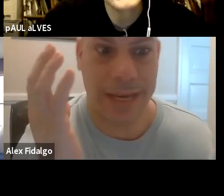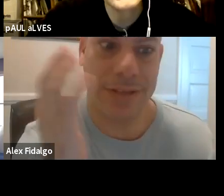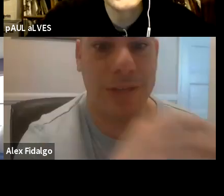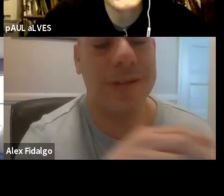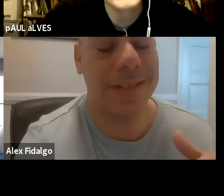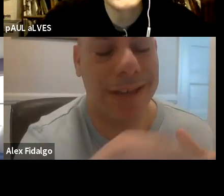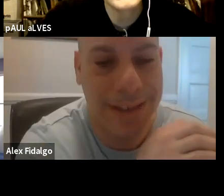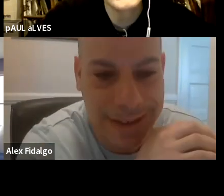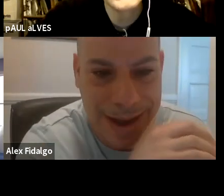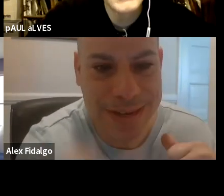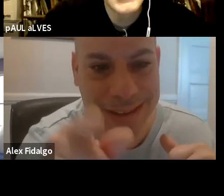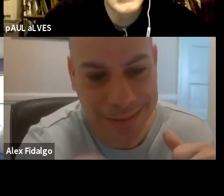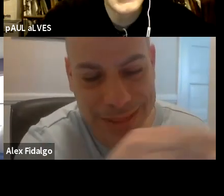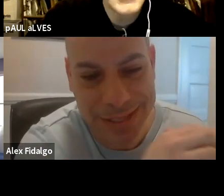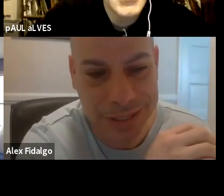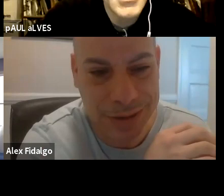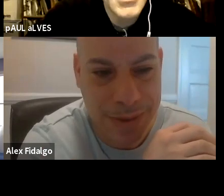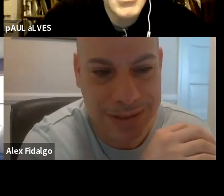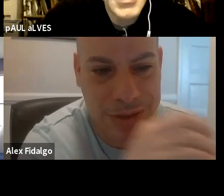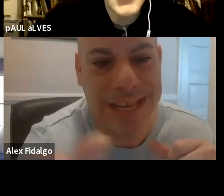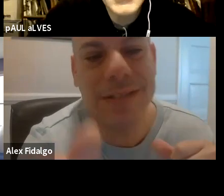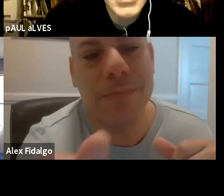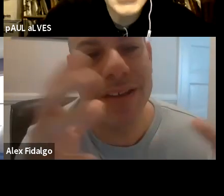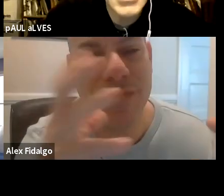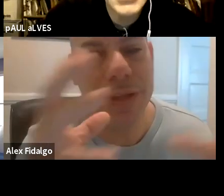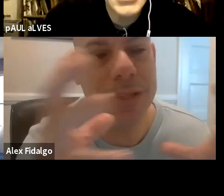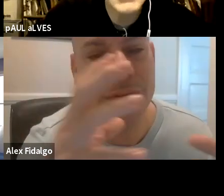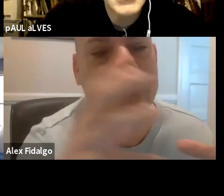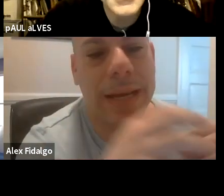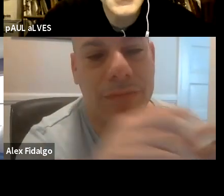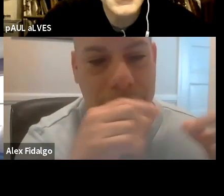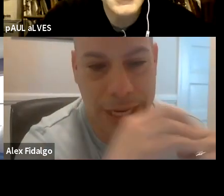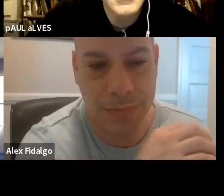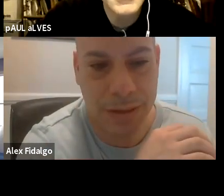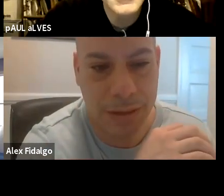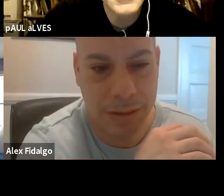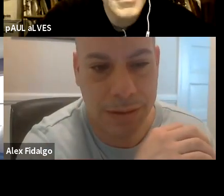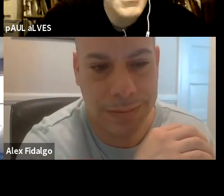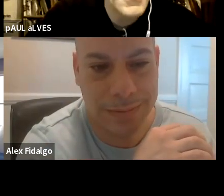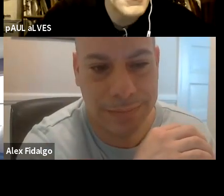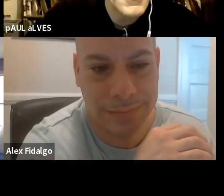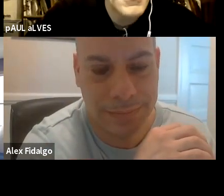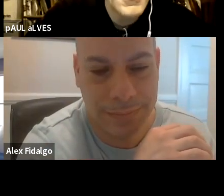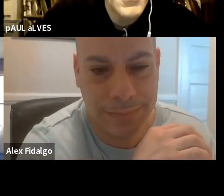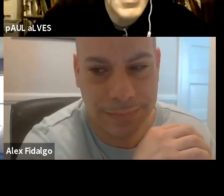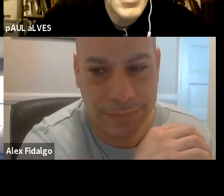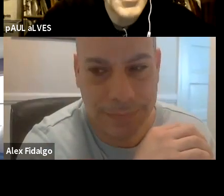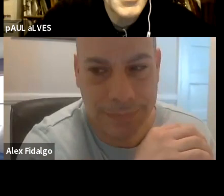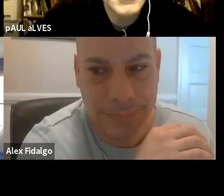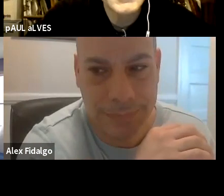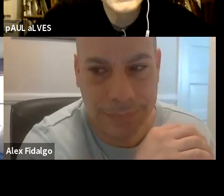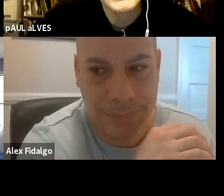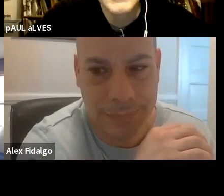I can't see you. And I say, I'm in the system. So it takes a minute for them to go back and recognize me. Right